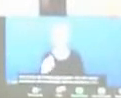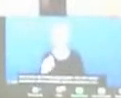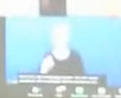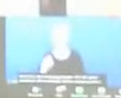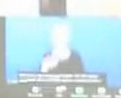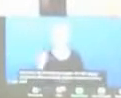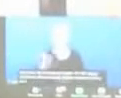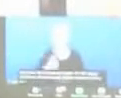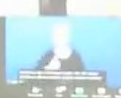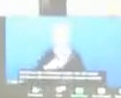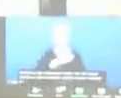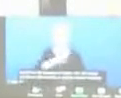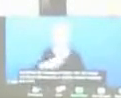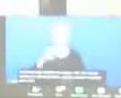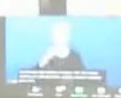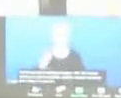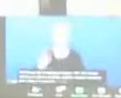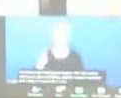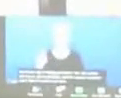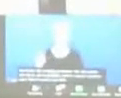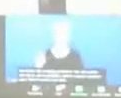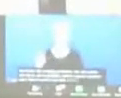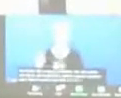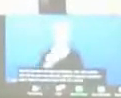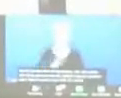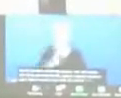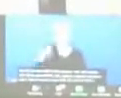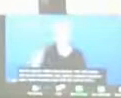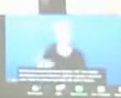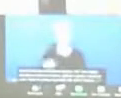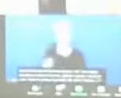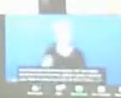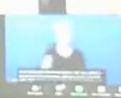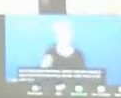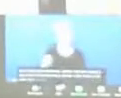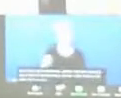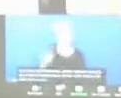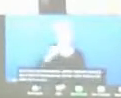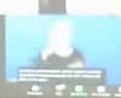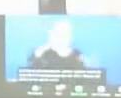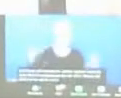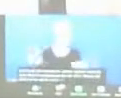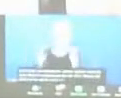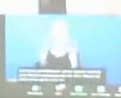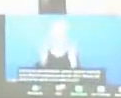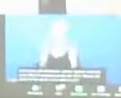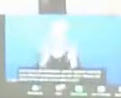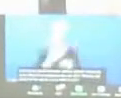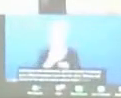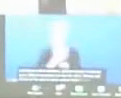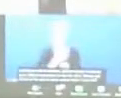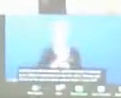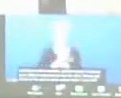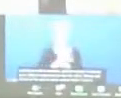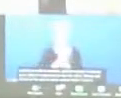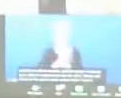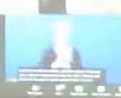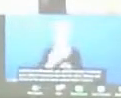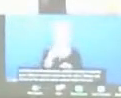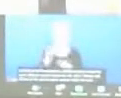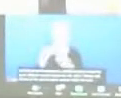Arts. Now I'm going to pass the mic off to Thomas, who will introduce the guest curator and the artist for tonight's talk.